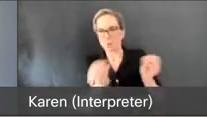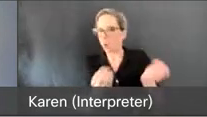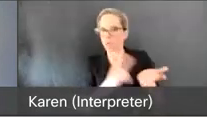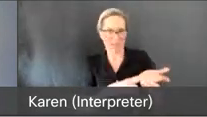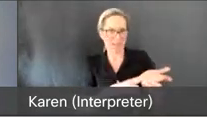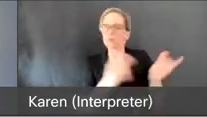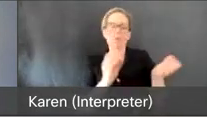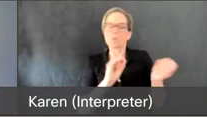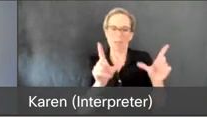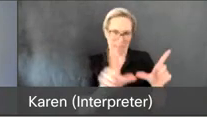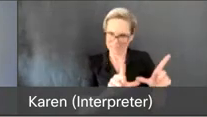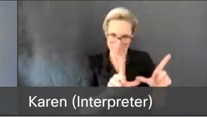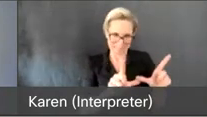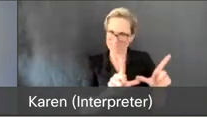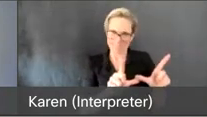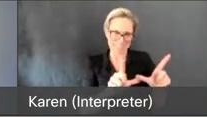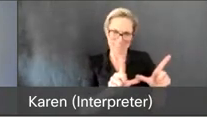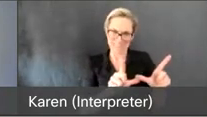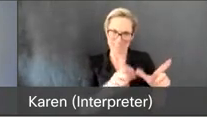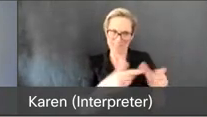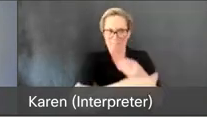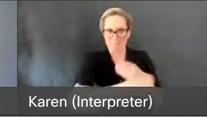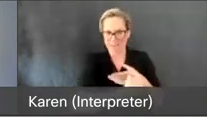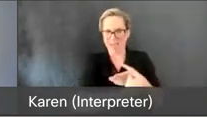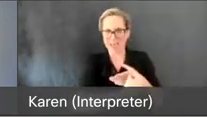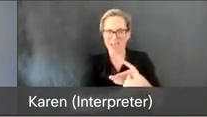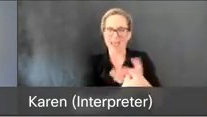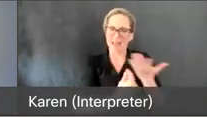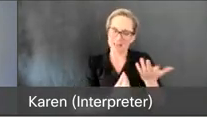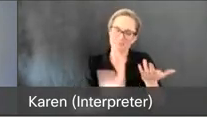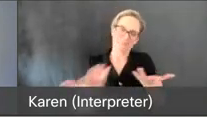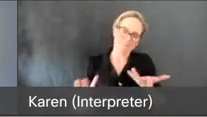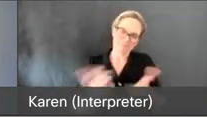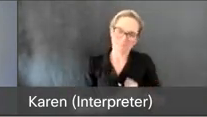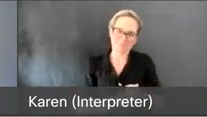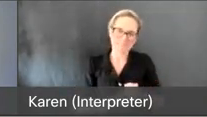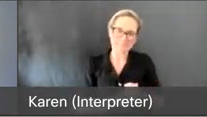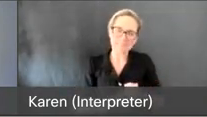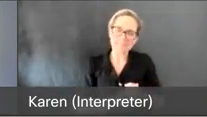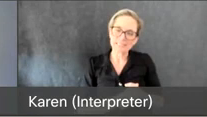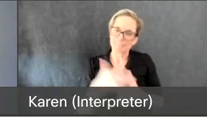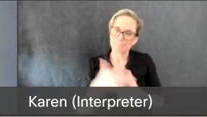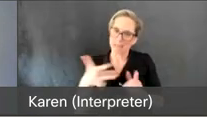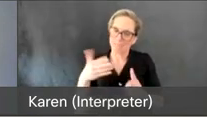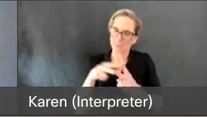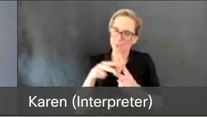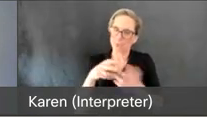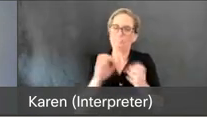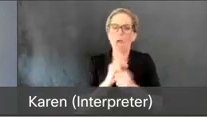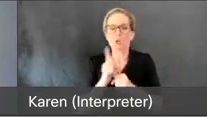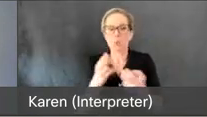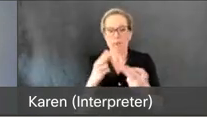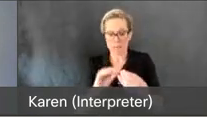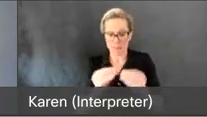contractors. So for a cut of the commission or the sale. So you want to make sure the number actually matches